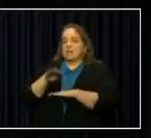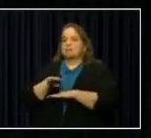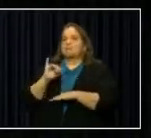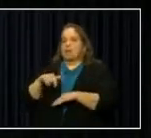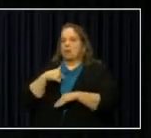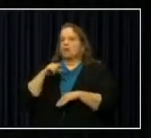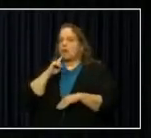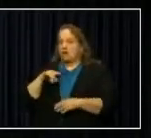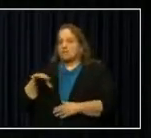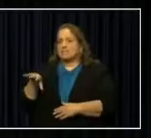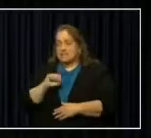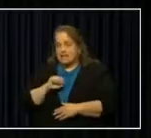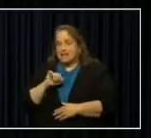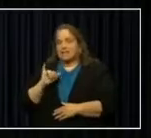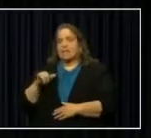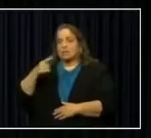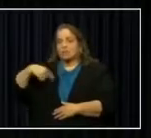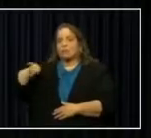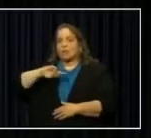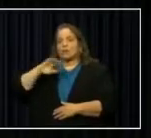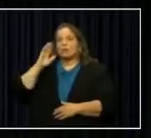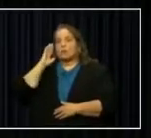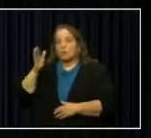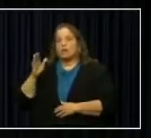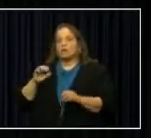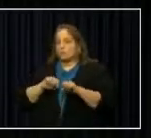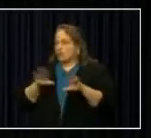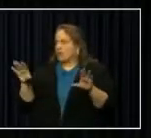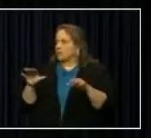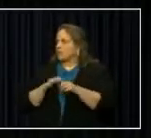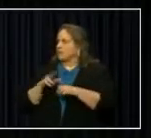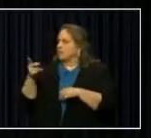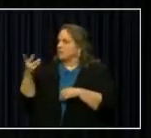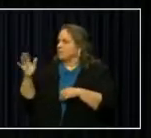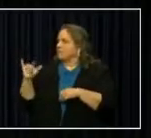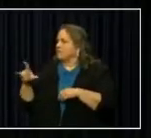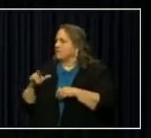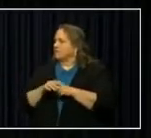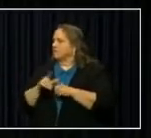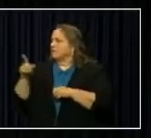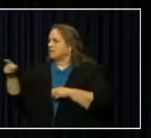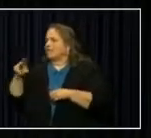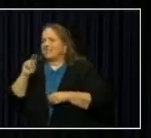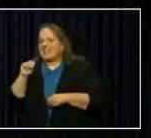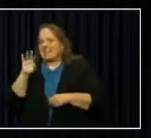are taking that we will put out there. Phil.